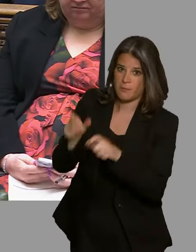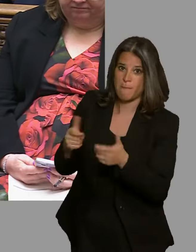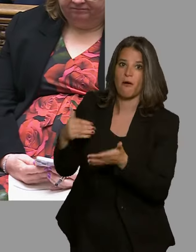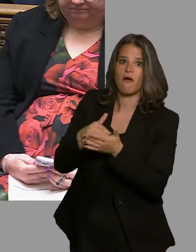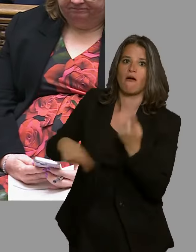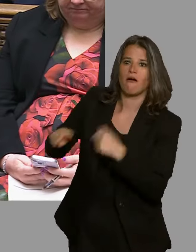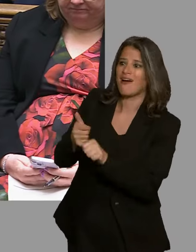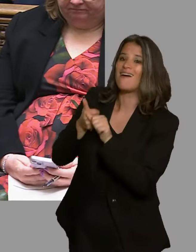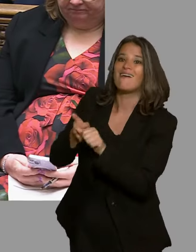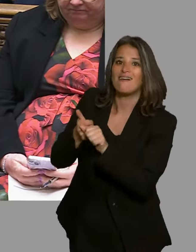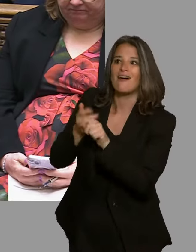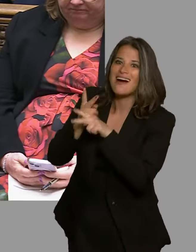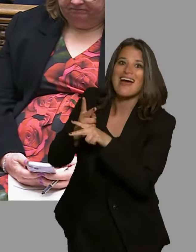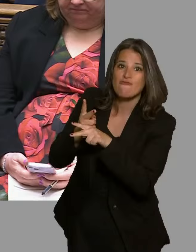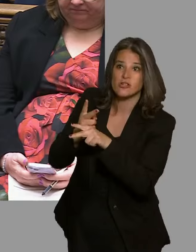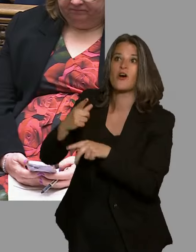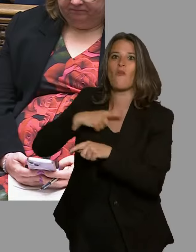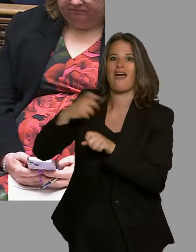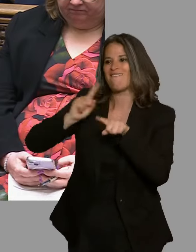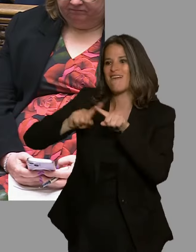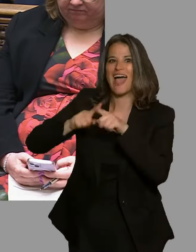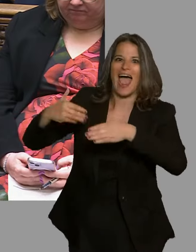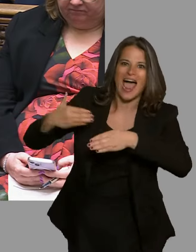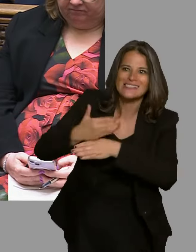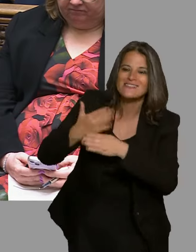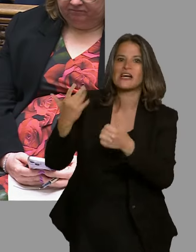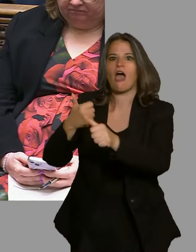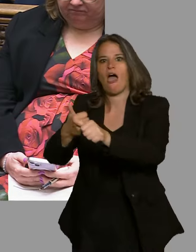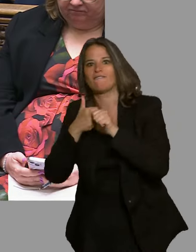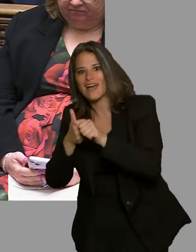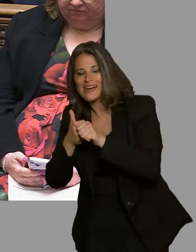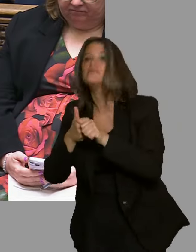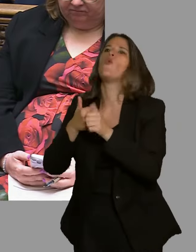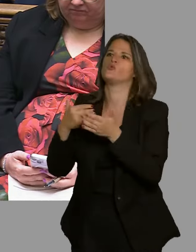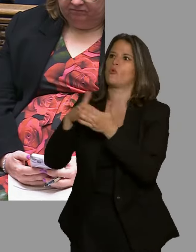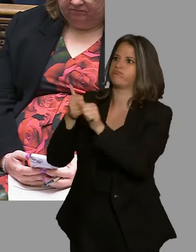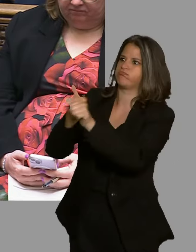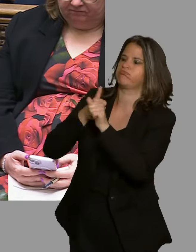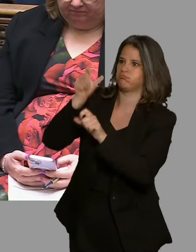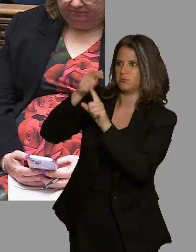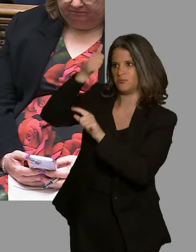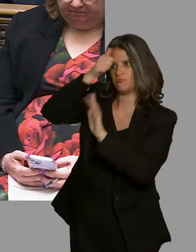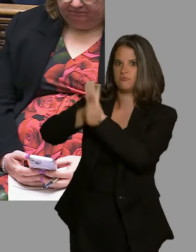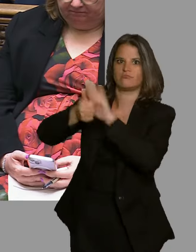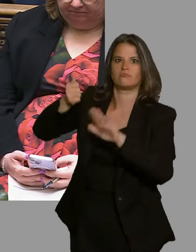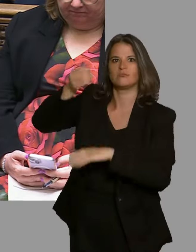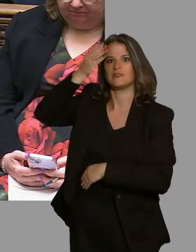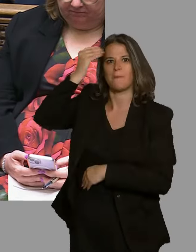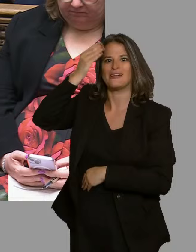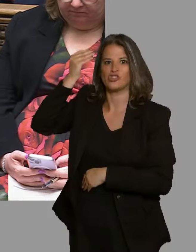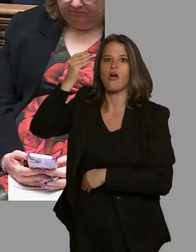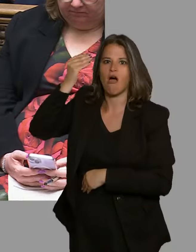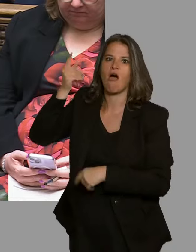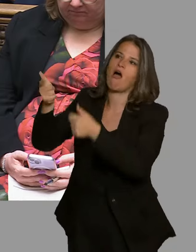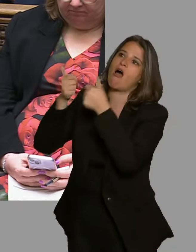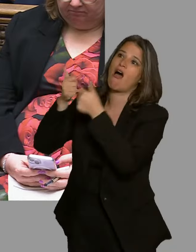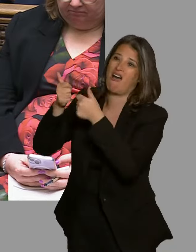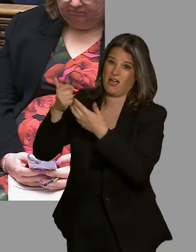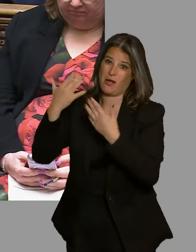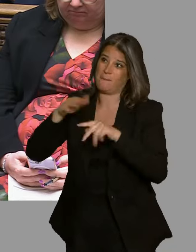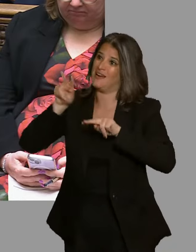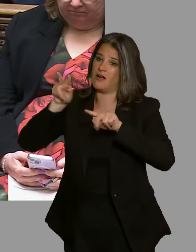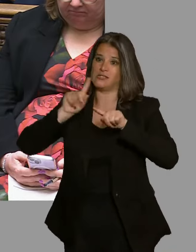Action Week, would the Prime Minister join me in congratulating Lisa and the campaigners? And does he agree with me that